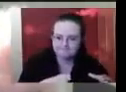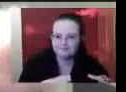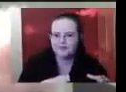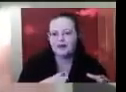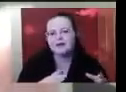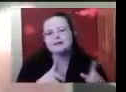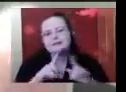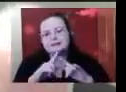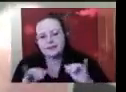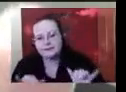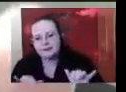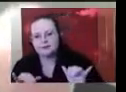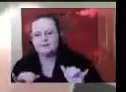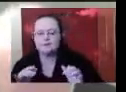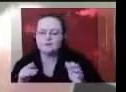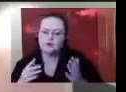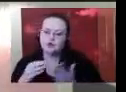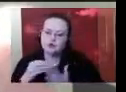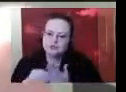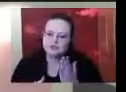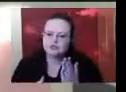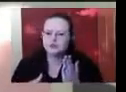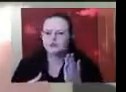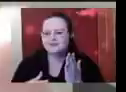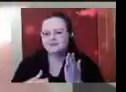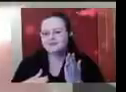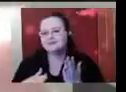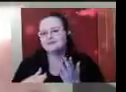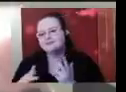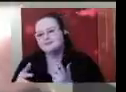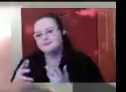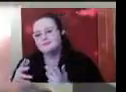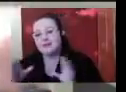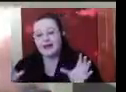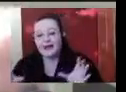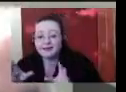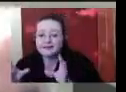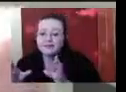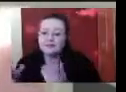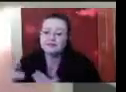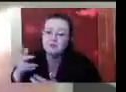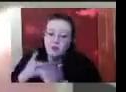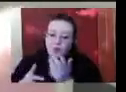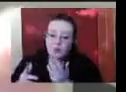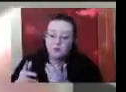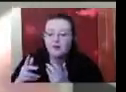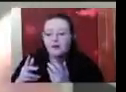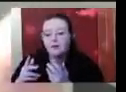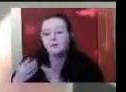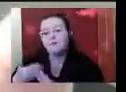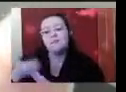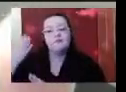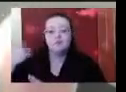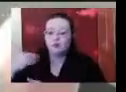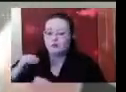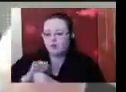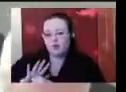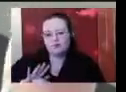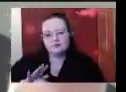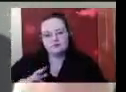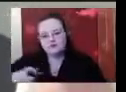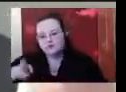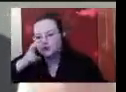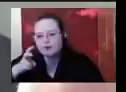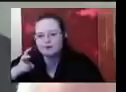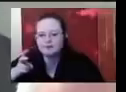balanced approach to allowing students to participate in activities that were not permitted earlier in the pandemic. But we